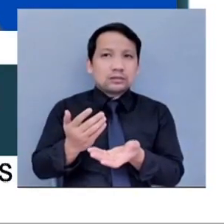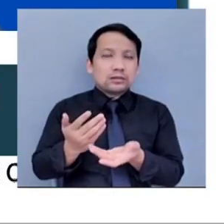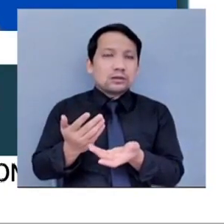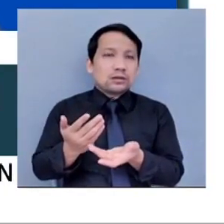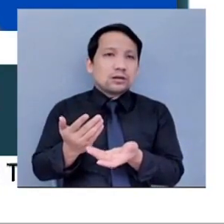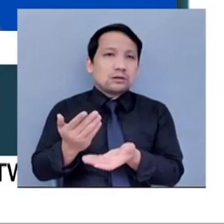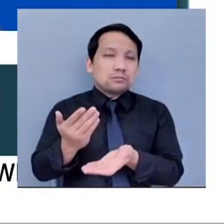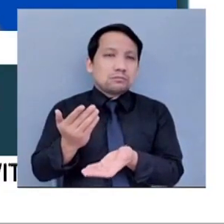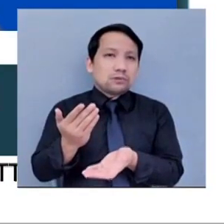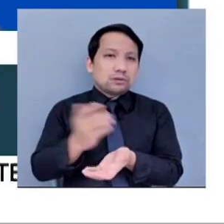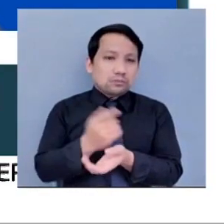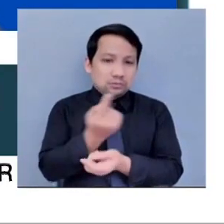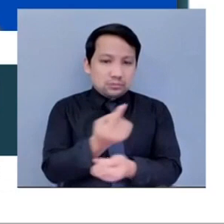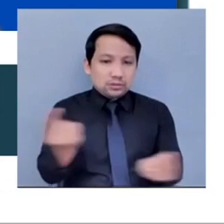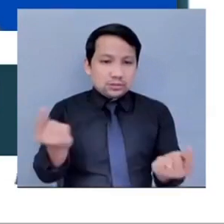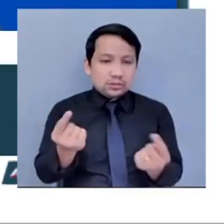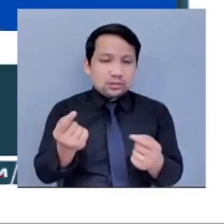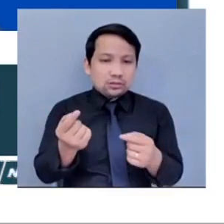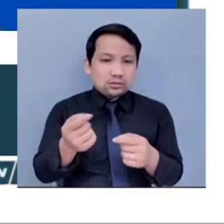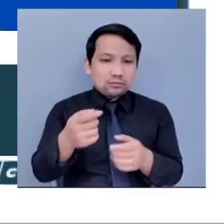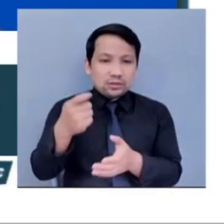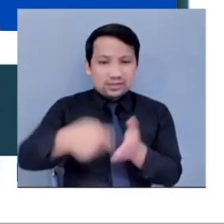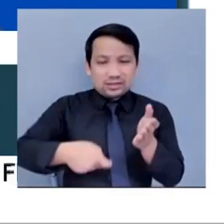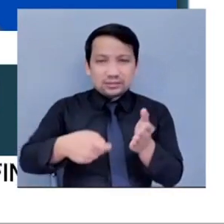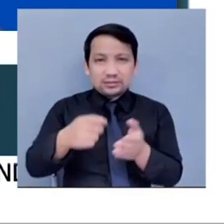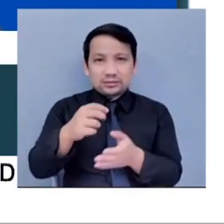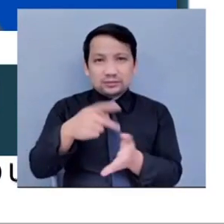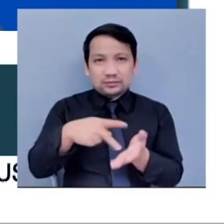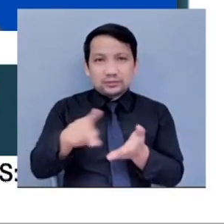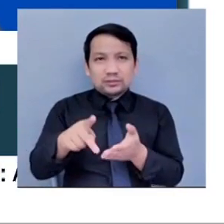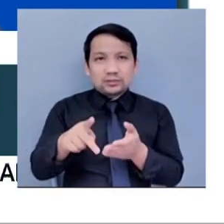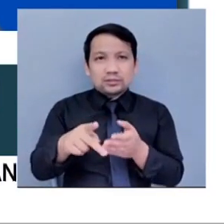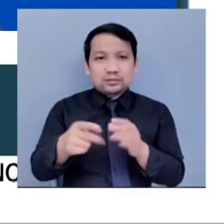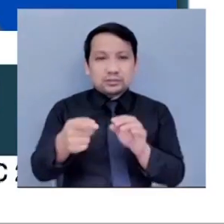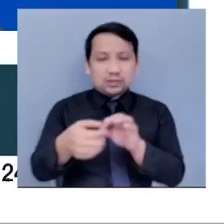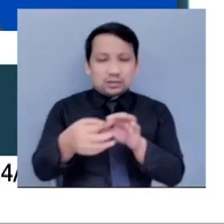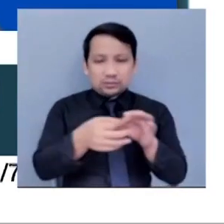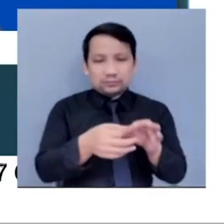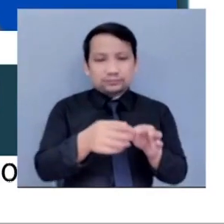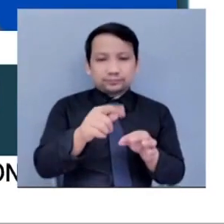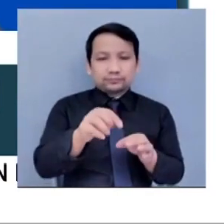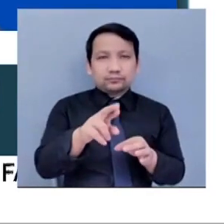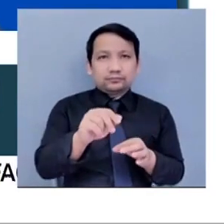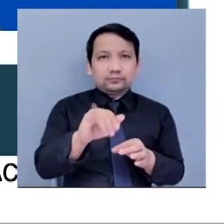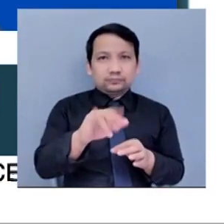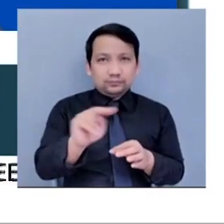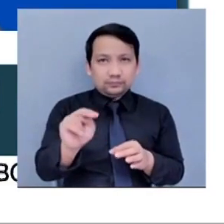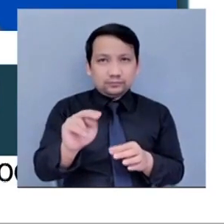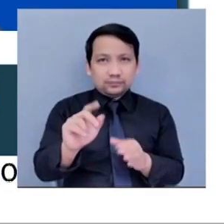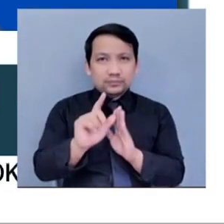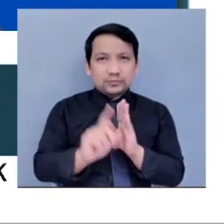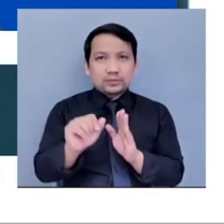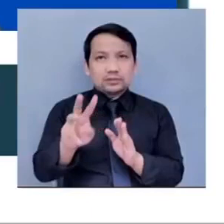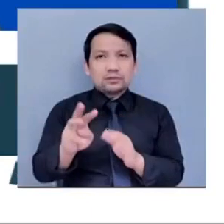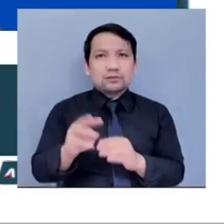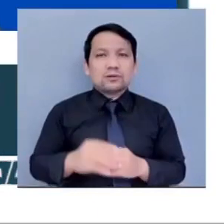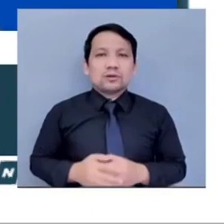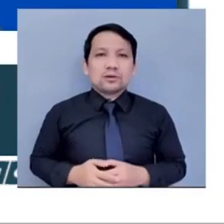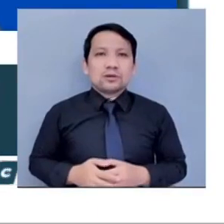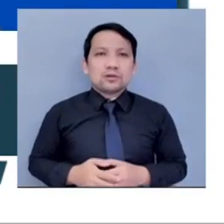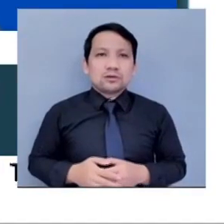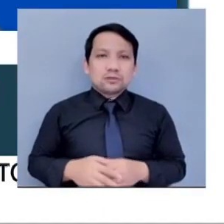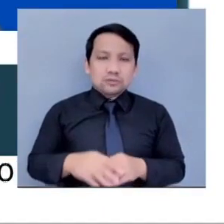in individual income tax rates under the train law. So yes. That would help mitigate it. Yes, that's one. It would help